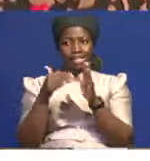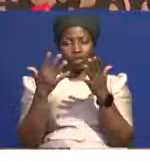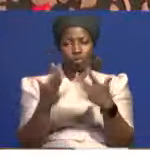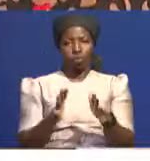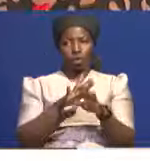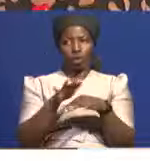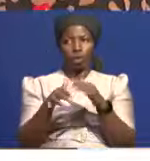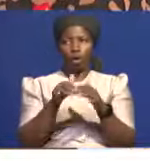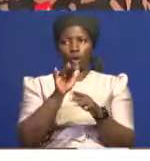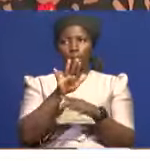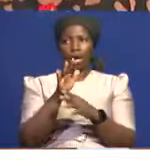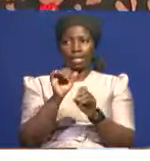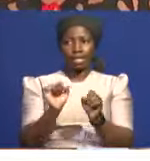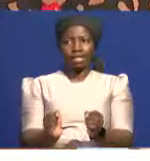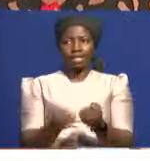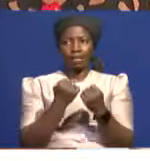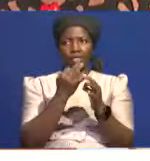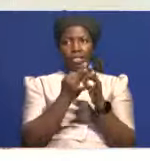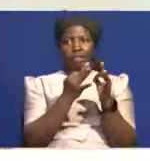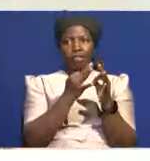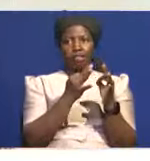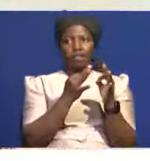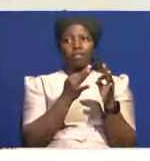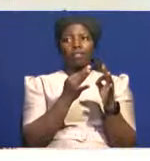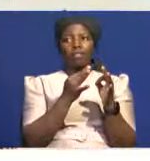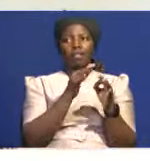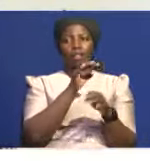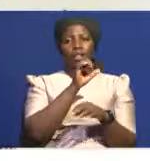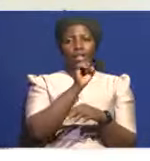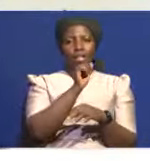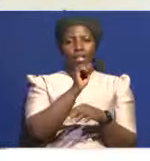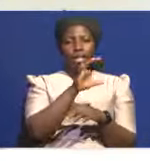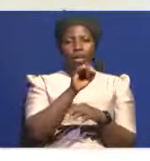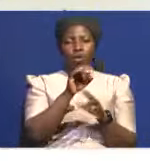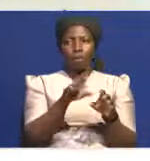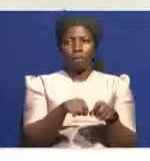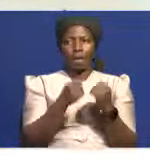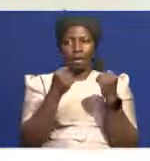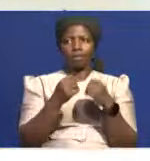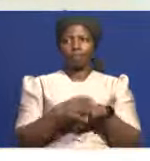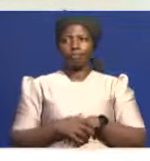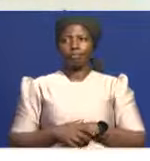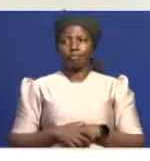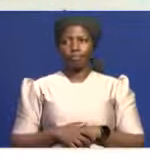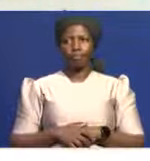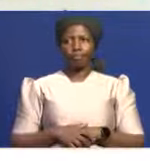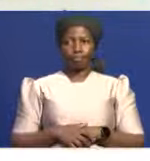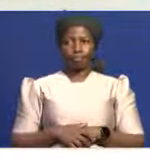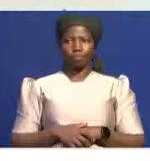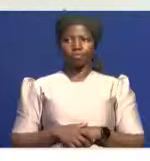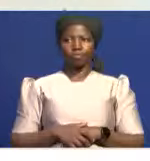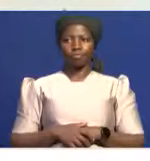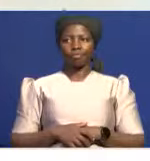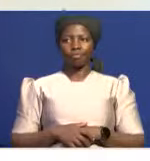zao zote iwapo chama kitasambaratika. Every sacco, especially licensed saccos,